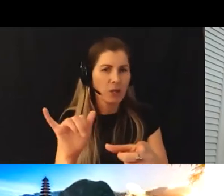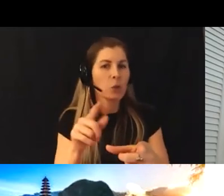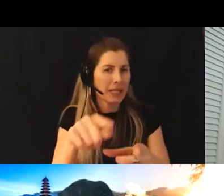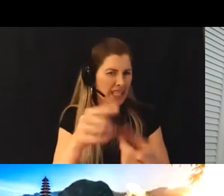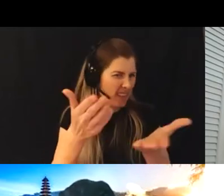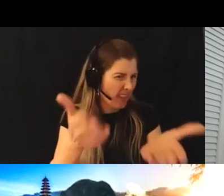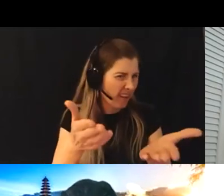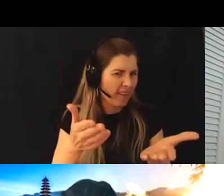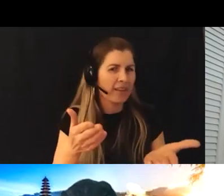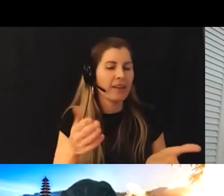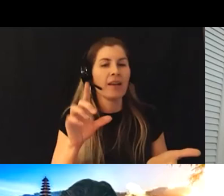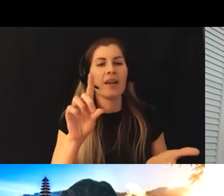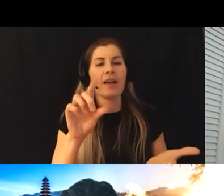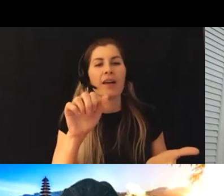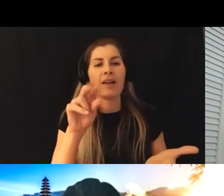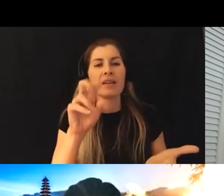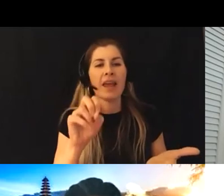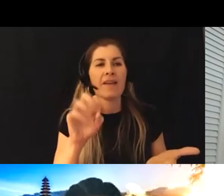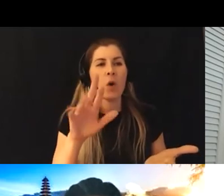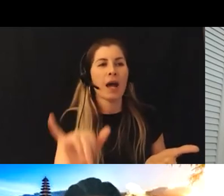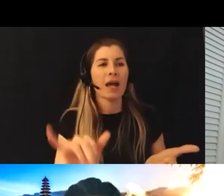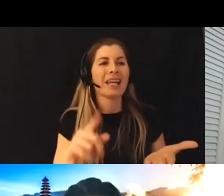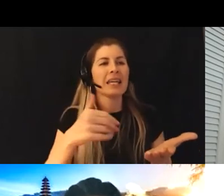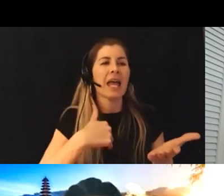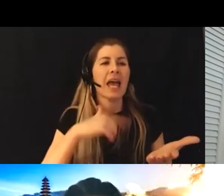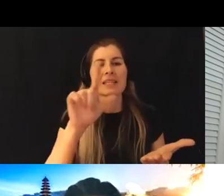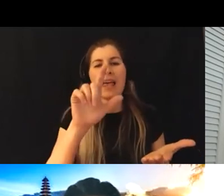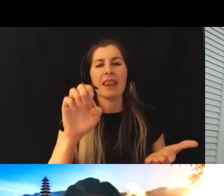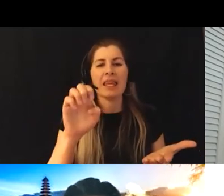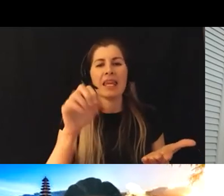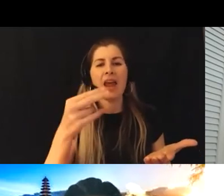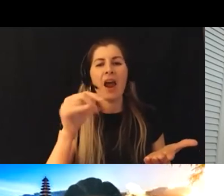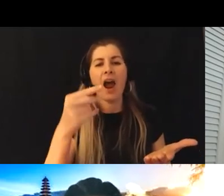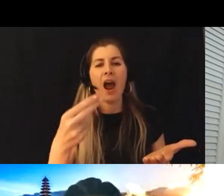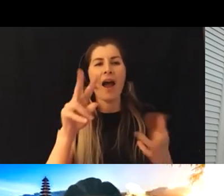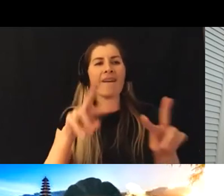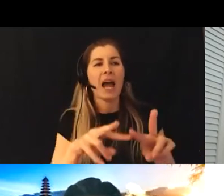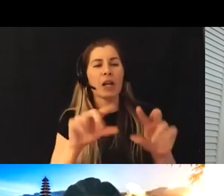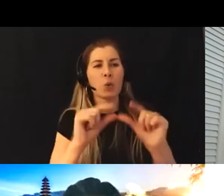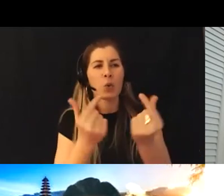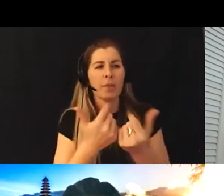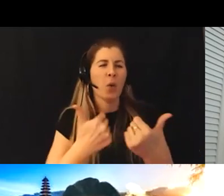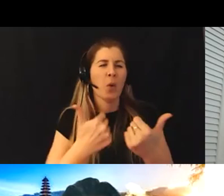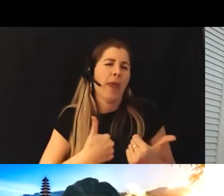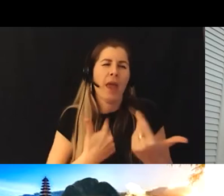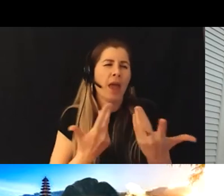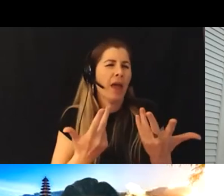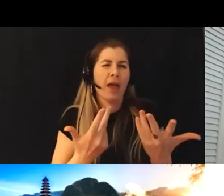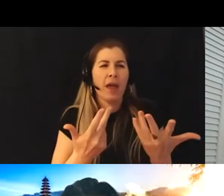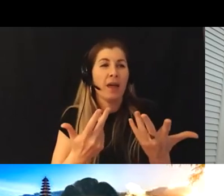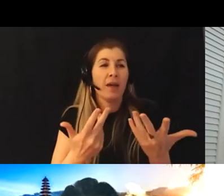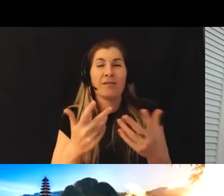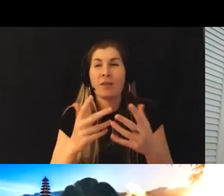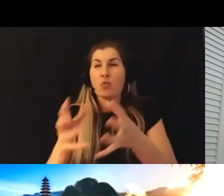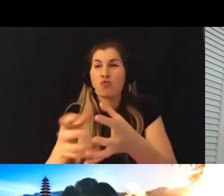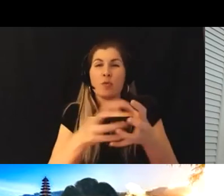He heads up the Lehigh Valley group. And there's networks starting up all across the Mid-Atlantic. We just